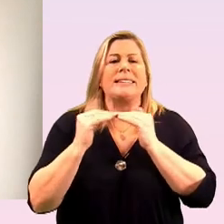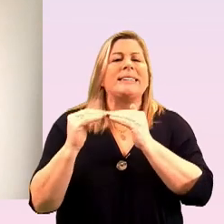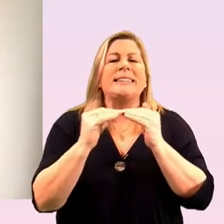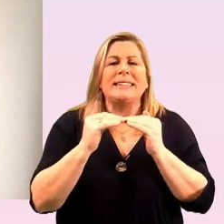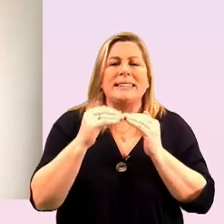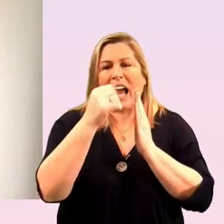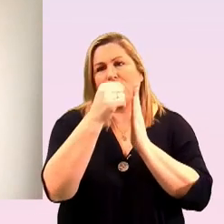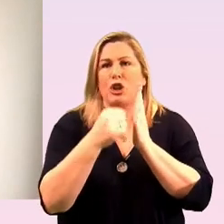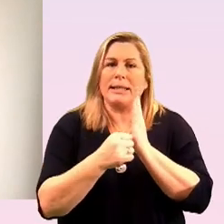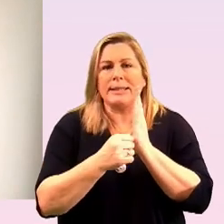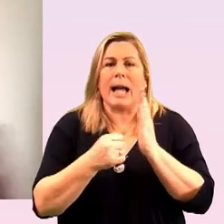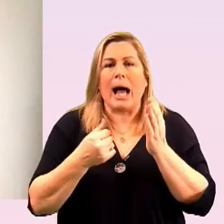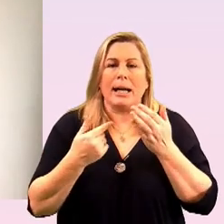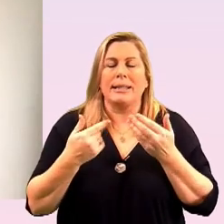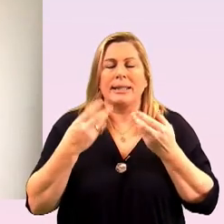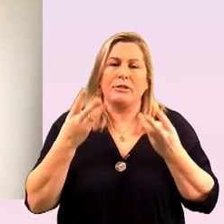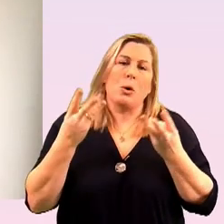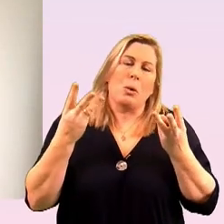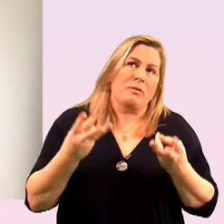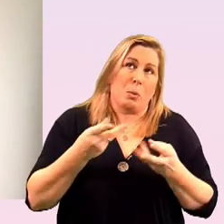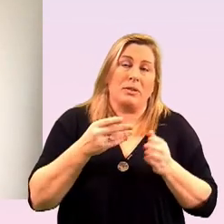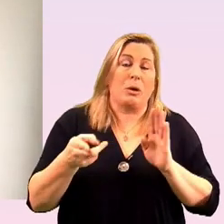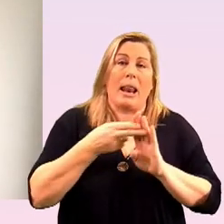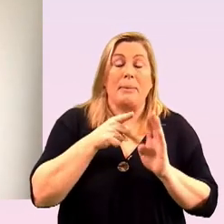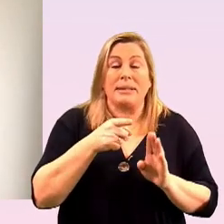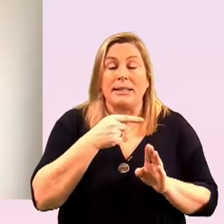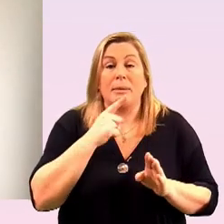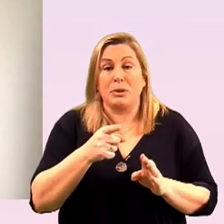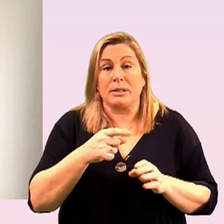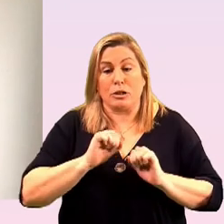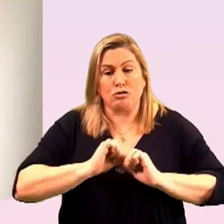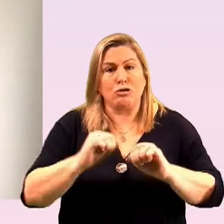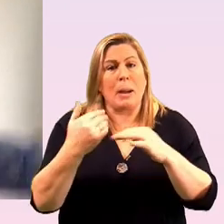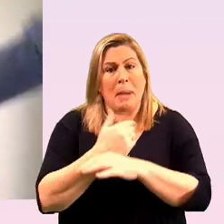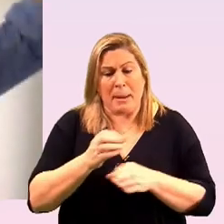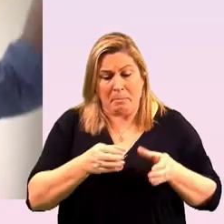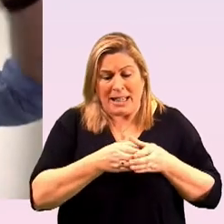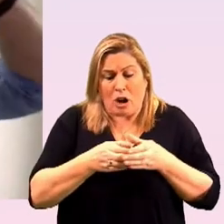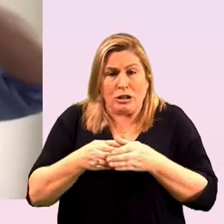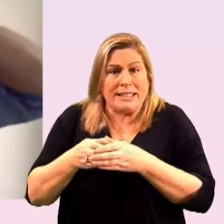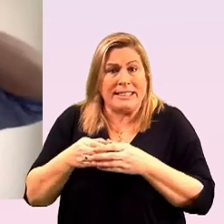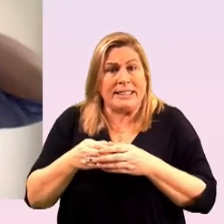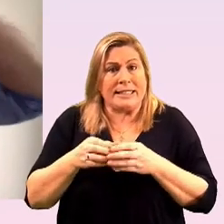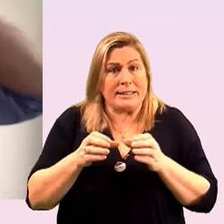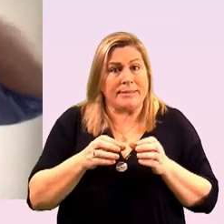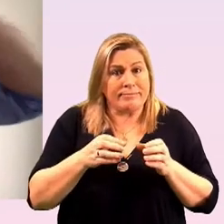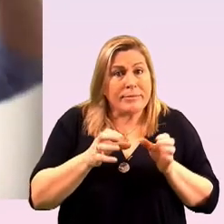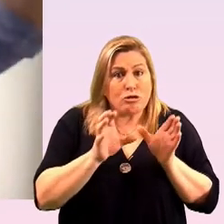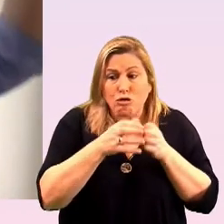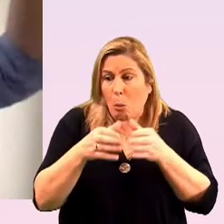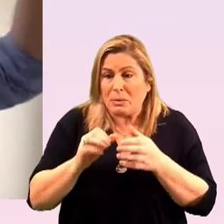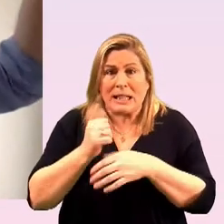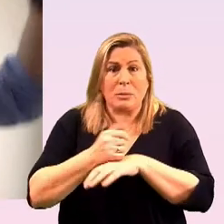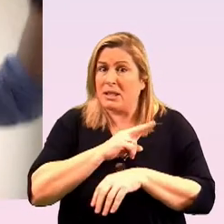agenda, if you want to call it that, has been driven by minority groups. You know, it hasn't trickled down from